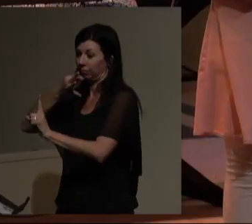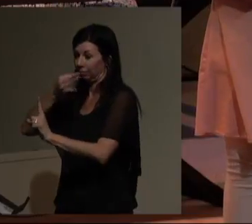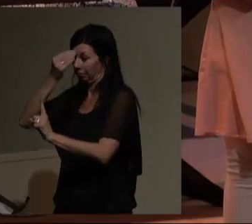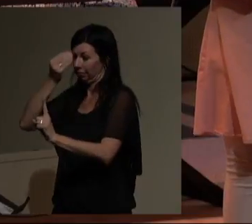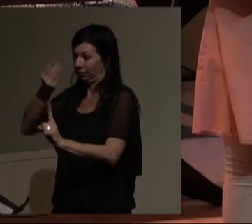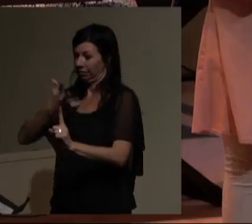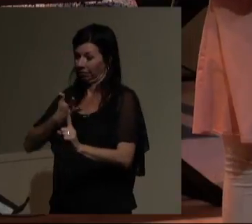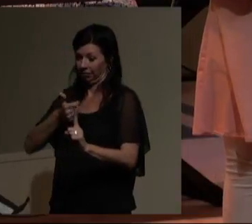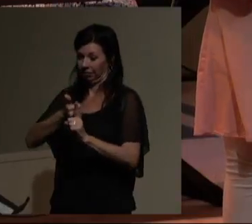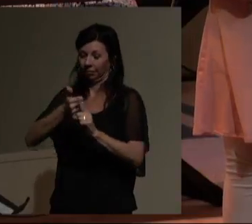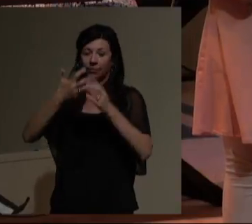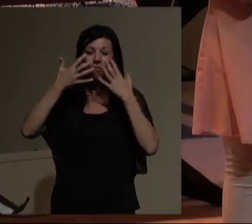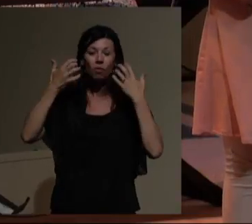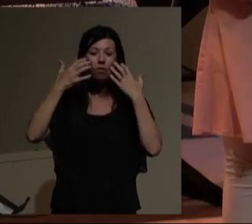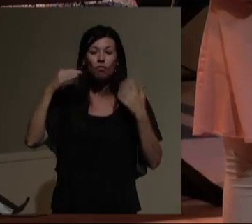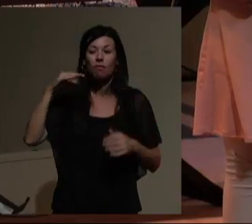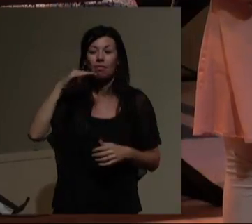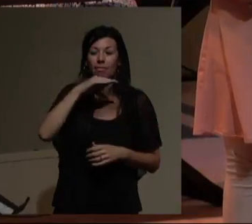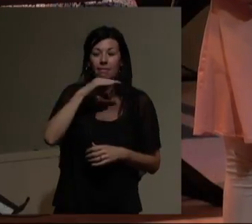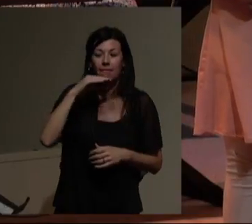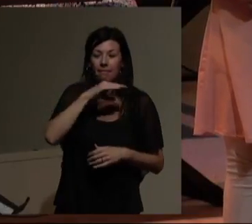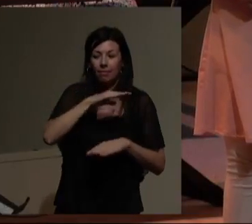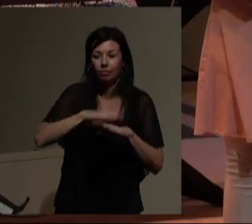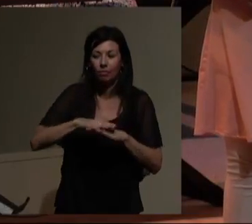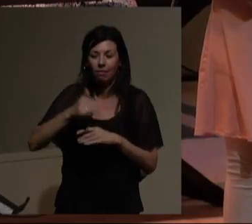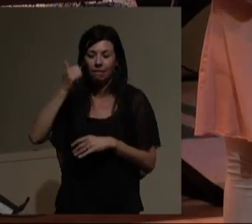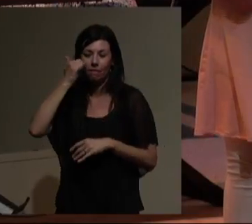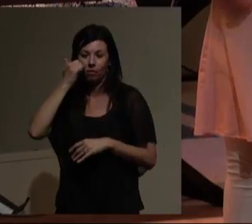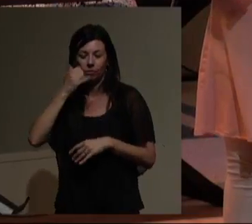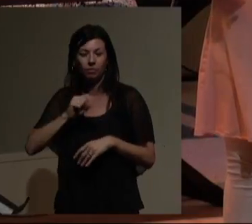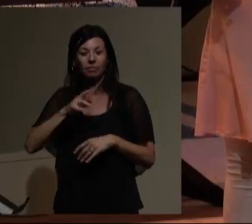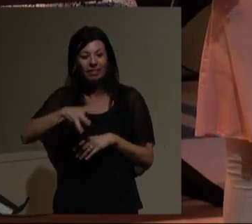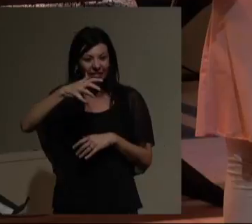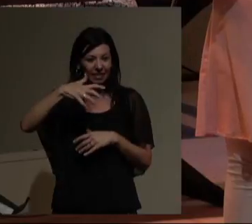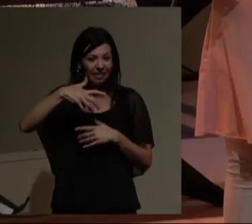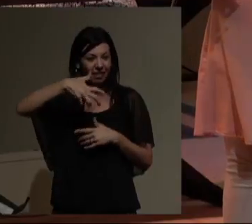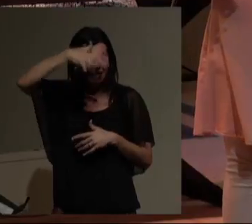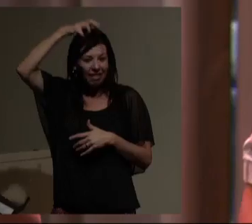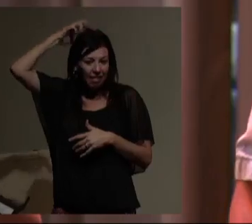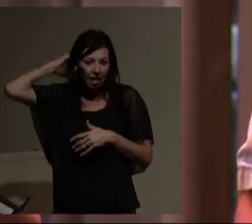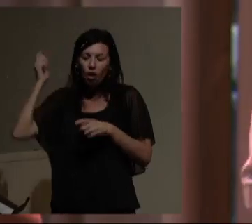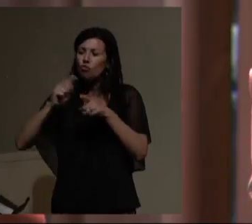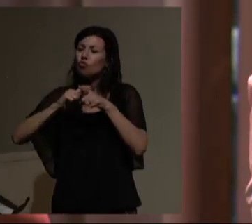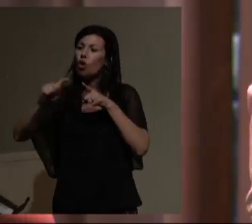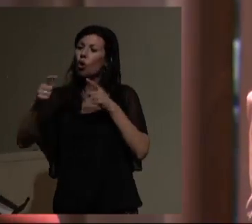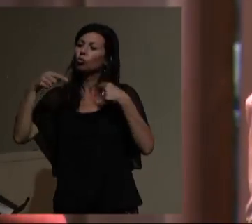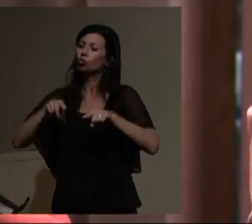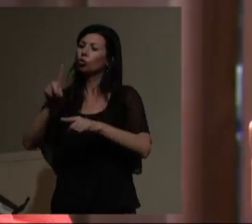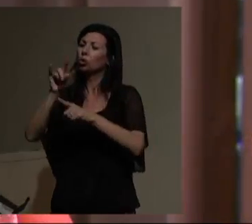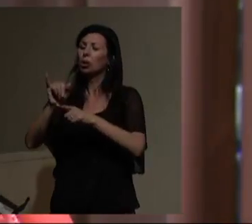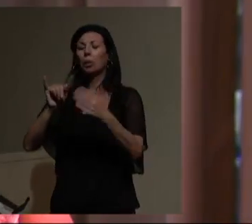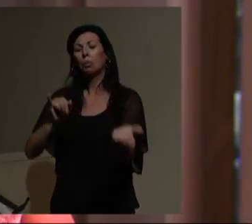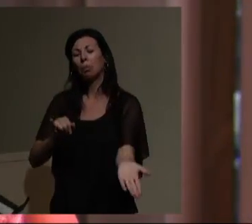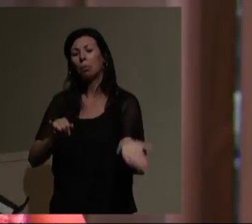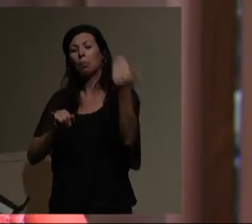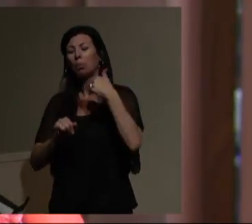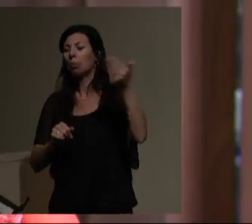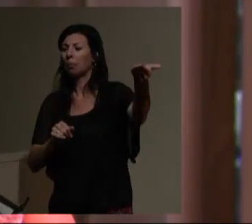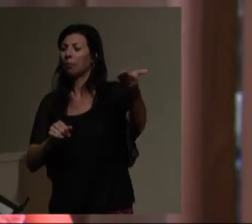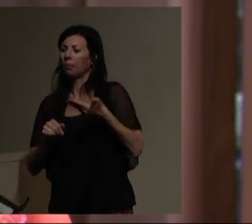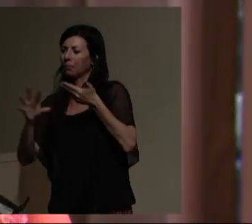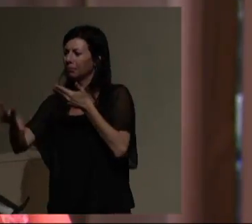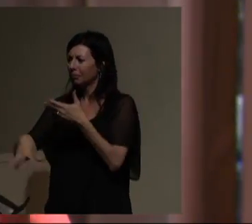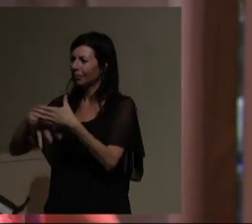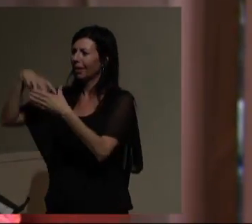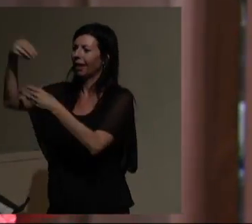phone. If a lion calls in the middle of the night and invites you out for